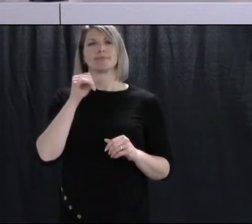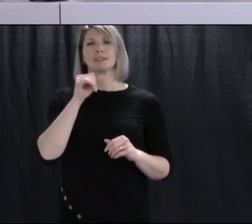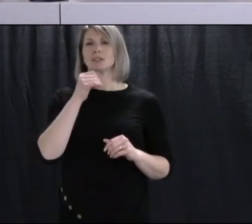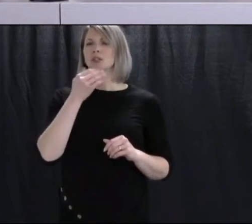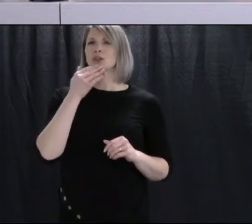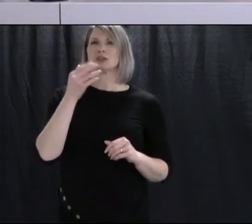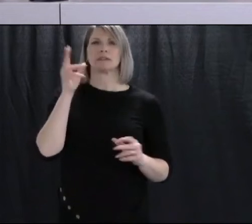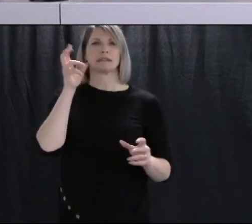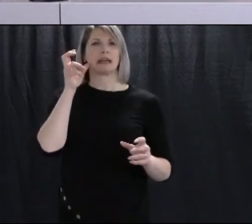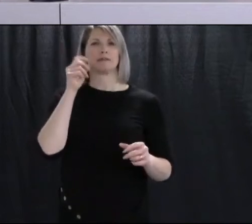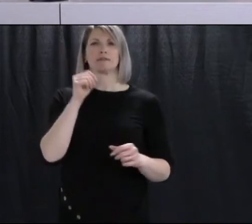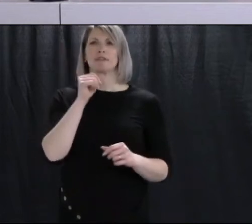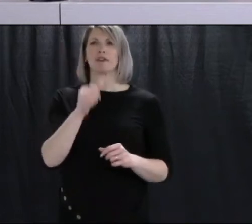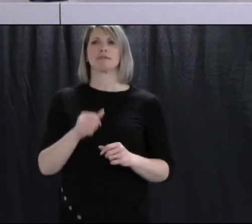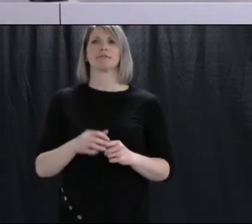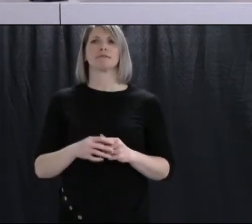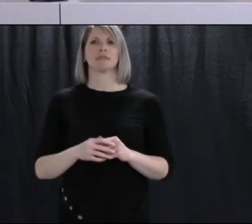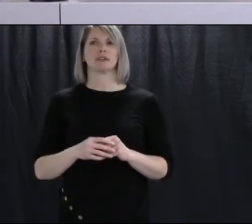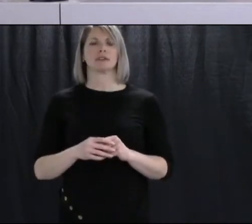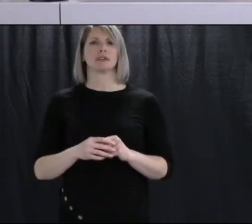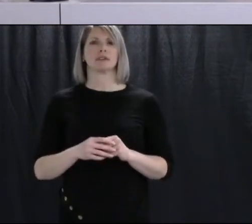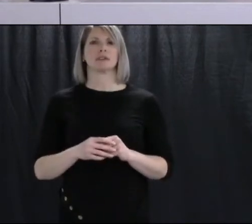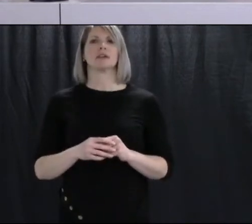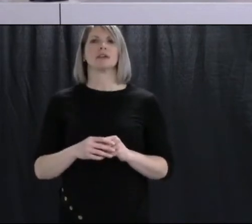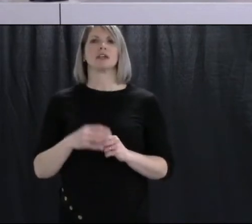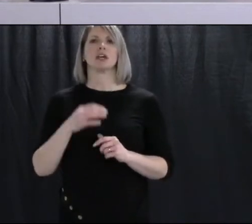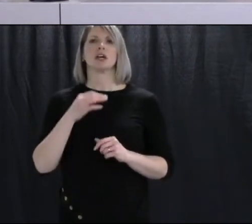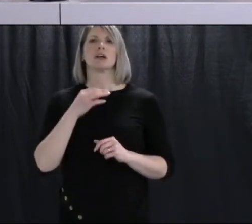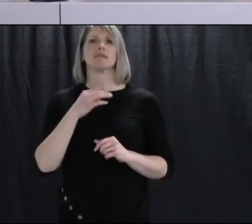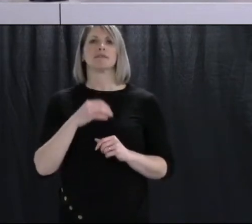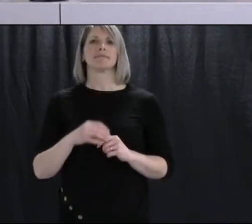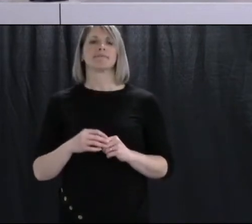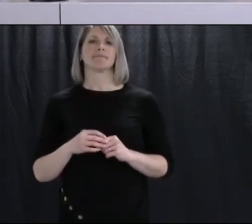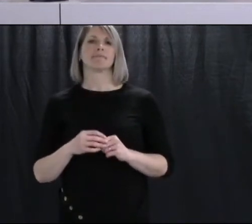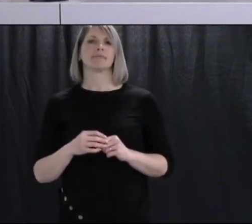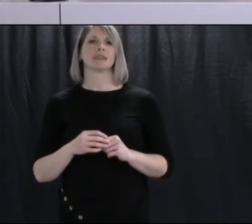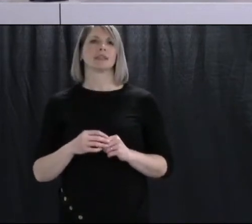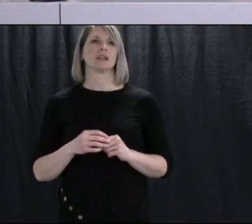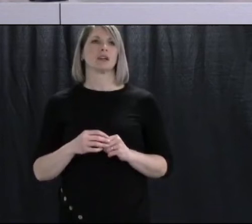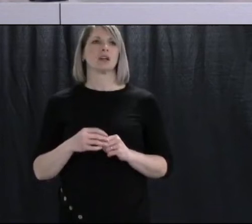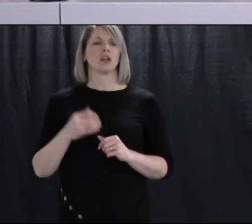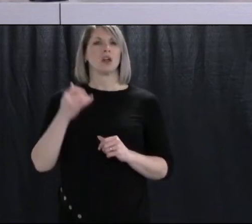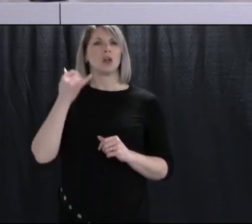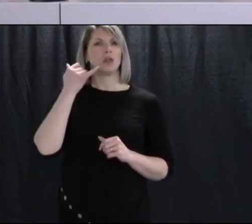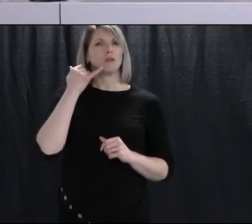by this, as has happened in other countries, what's the backup? So